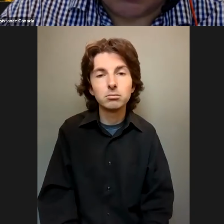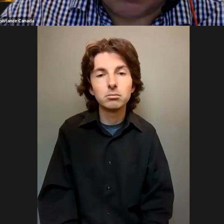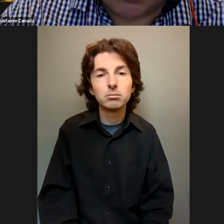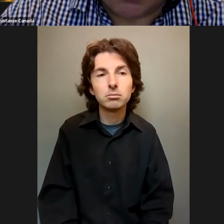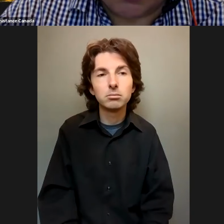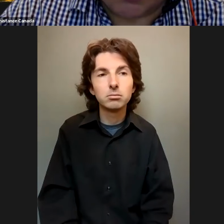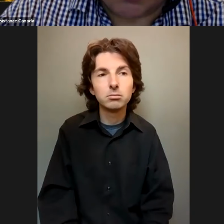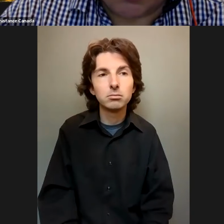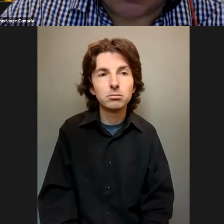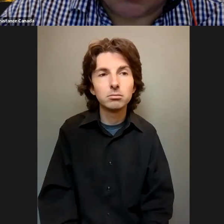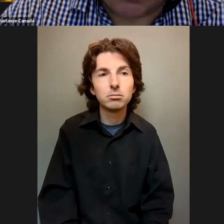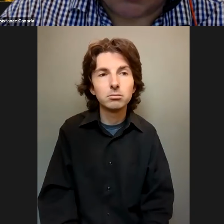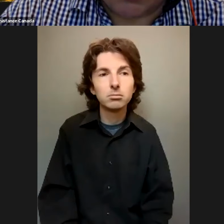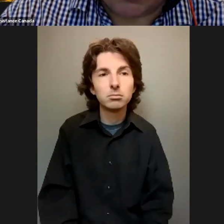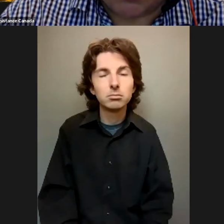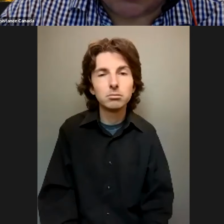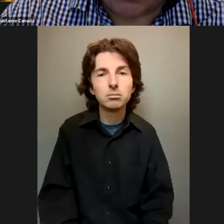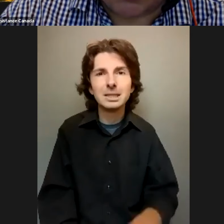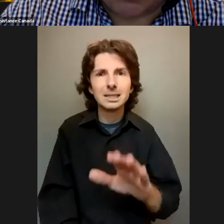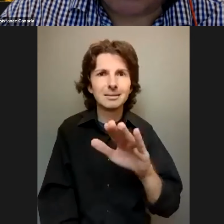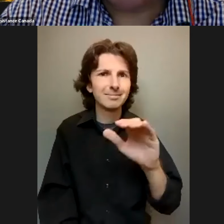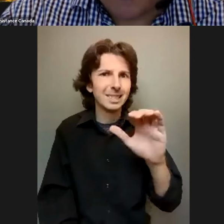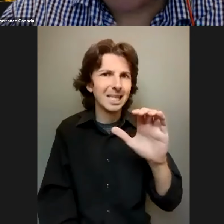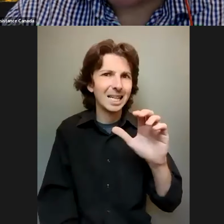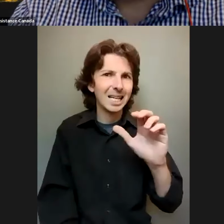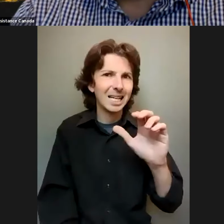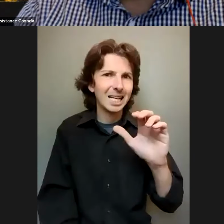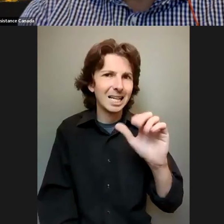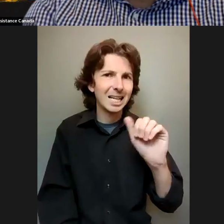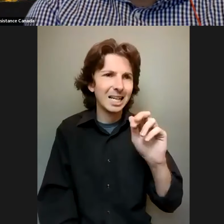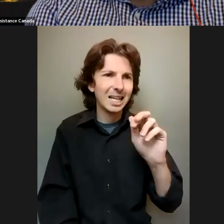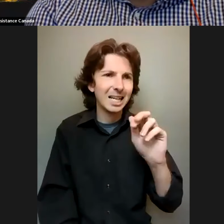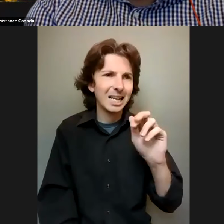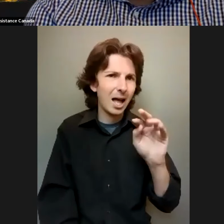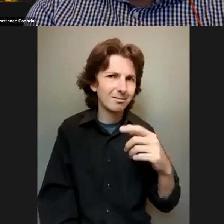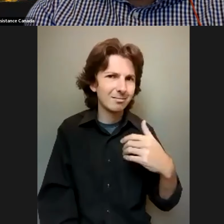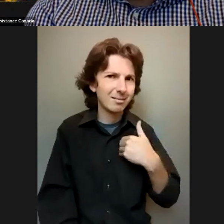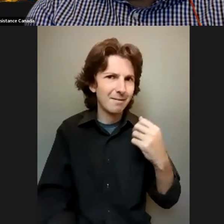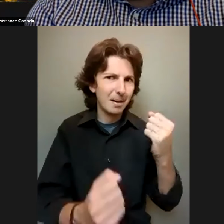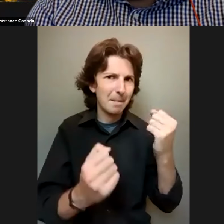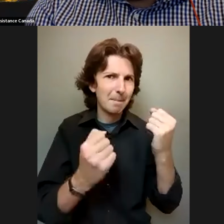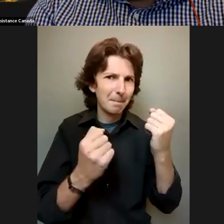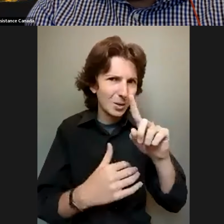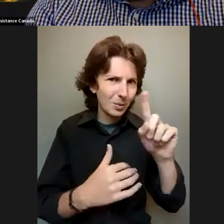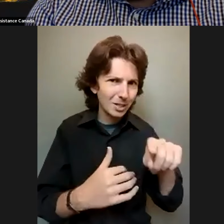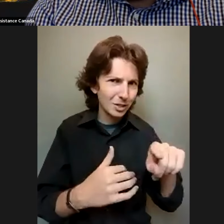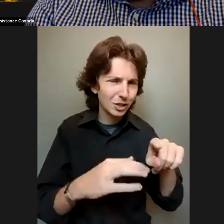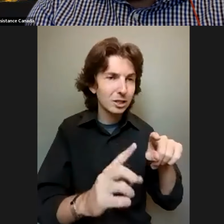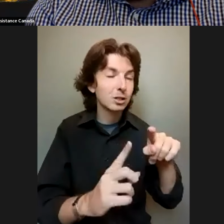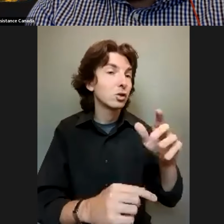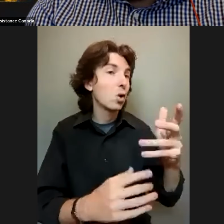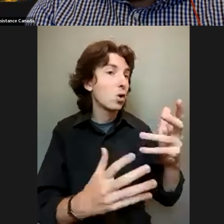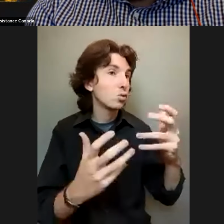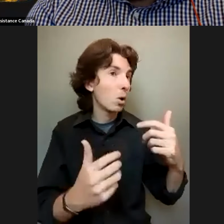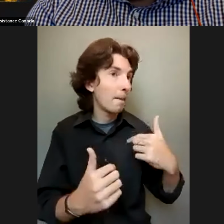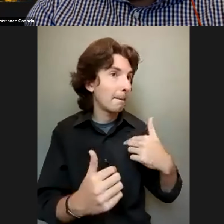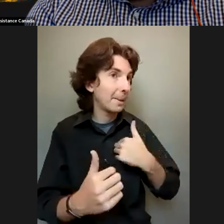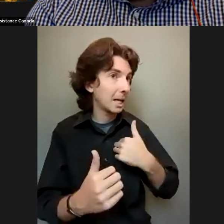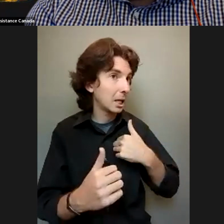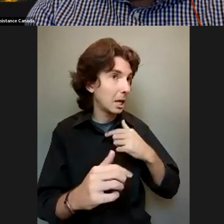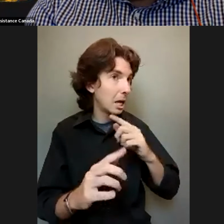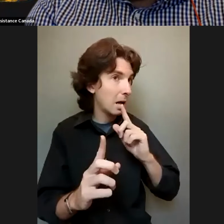All right, and Carolyn, we have a number of questions in the chat. Carter, did you want to facilitate those, or did you want me to take those